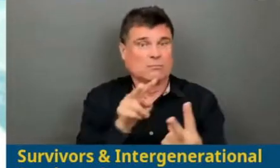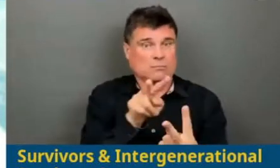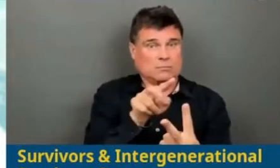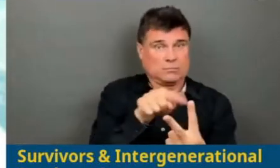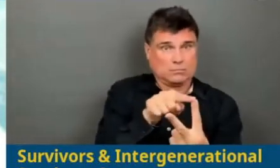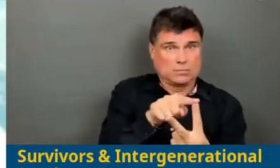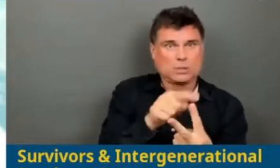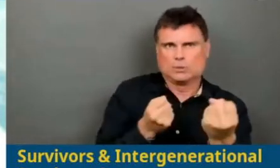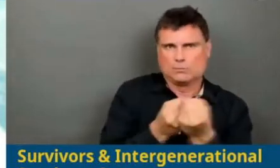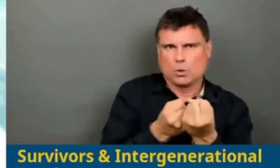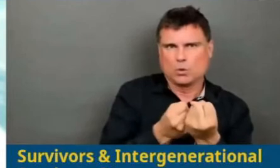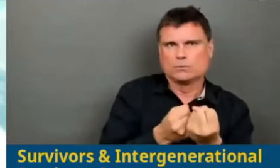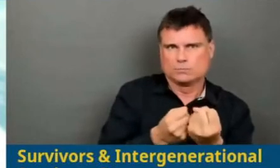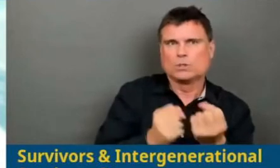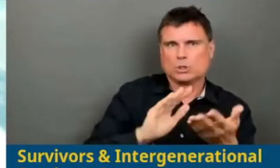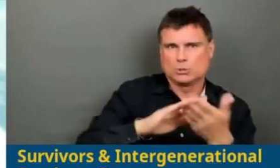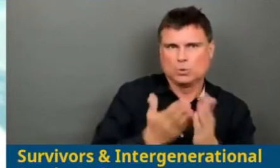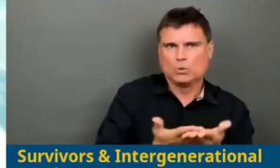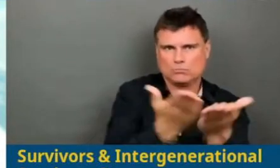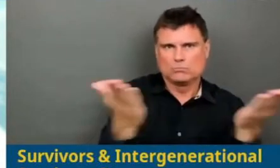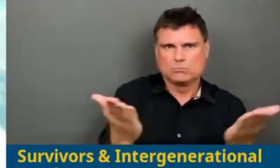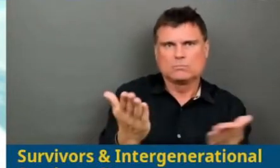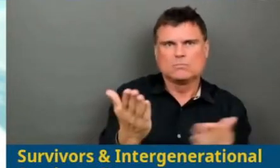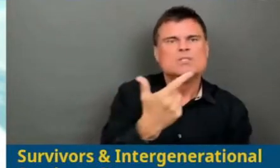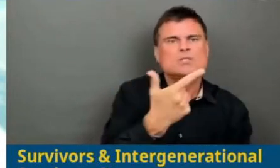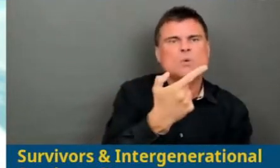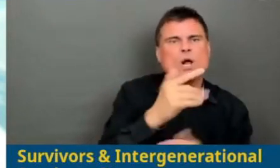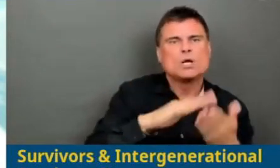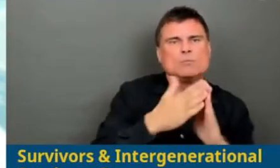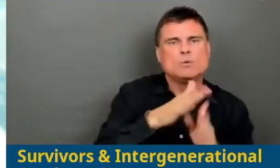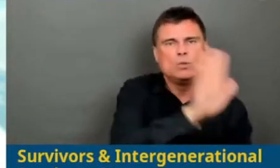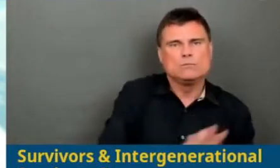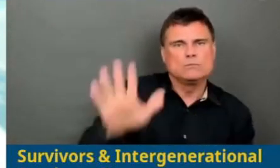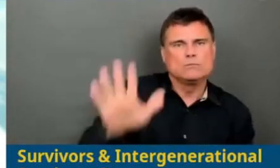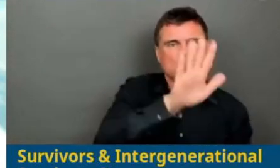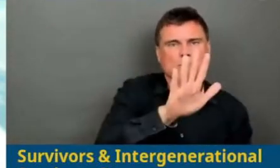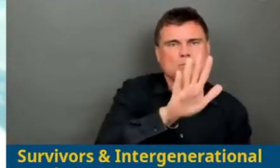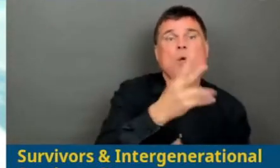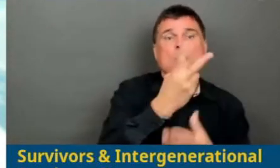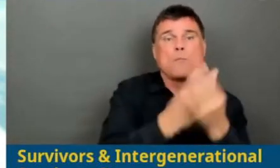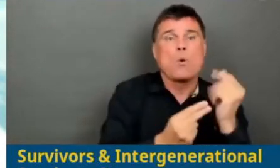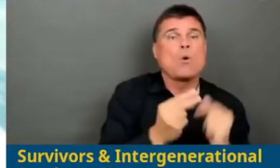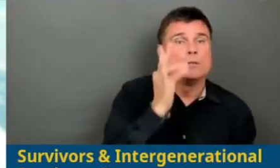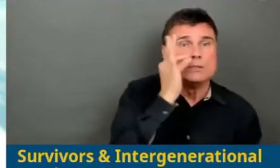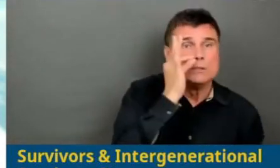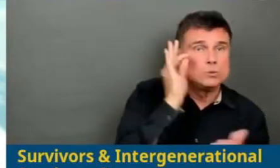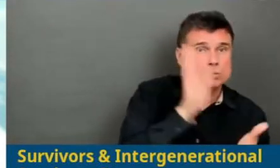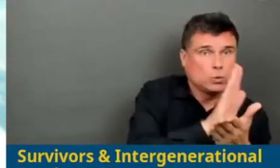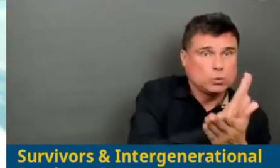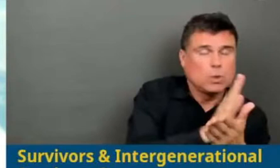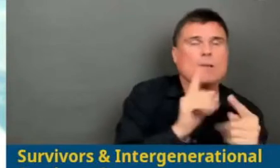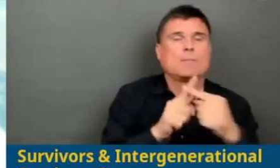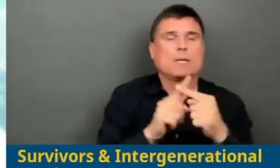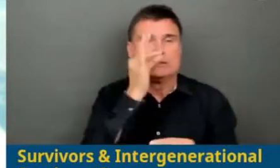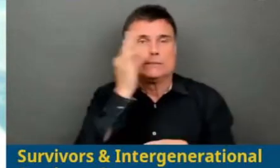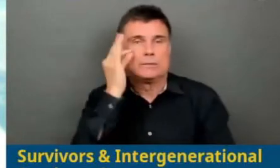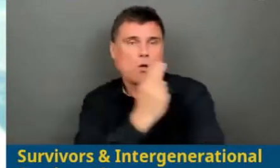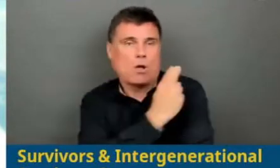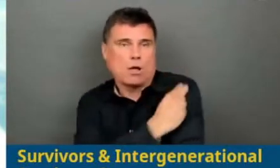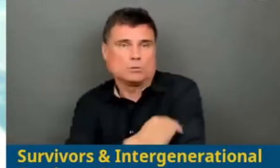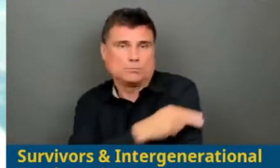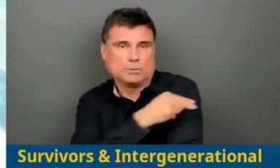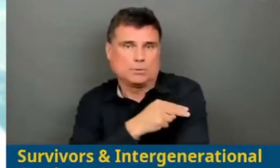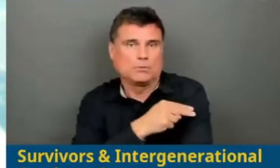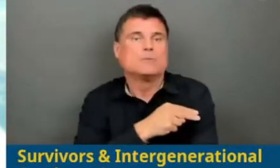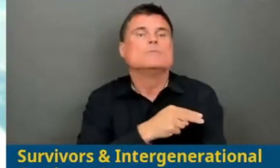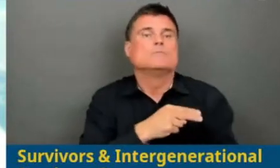the 21 that I mentioned, both residential school and hospital sites, as well as the mental health and cultural supports. As nations